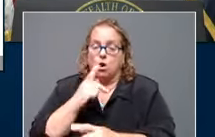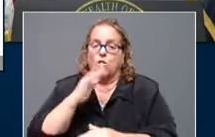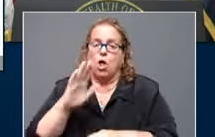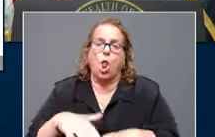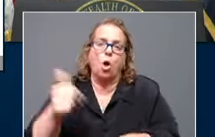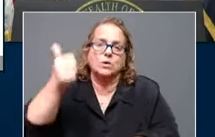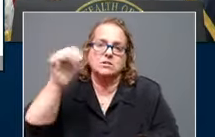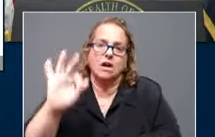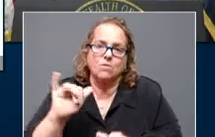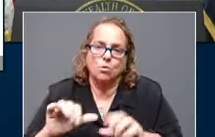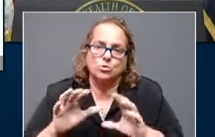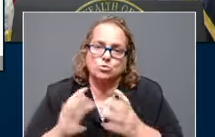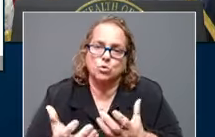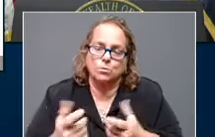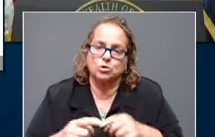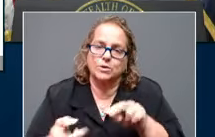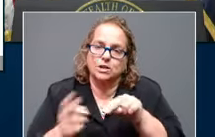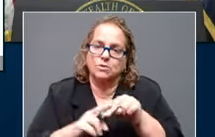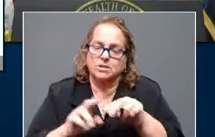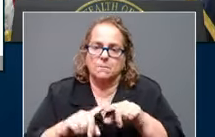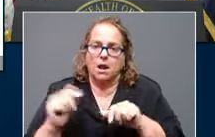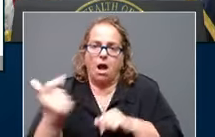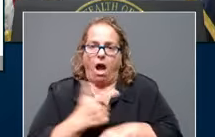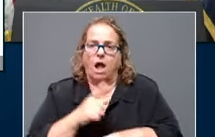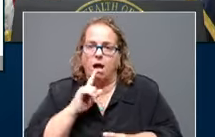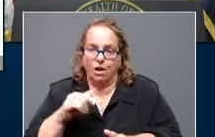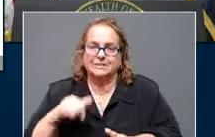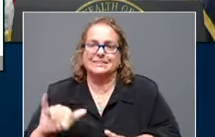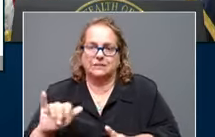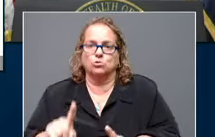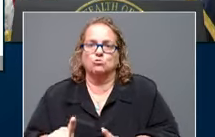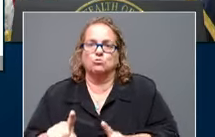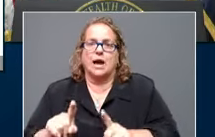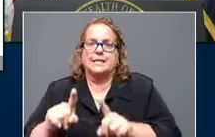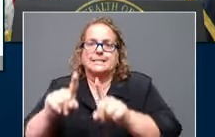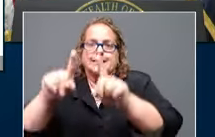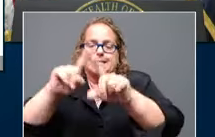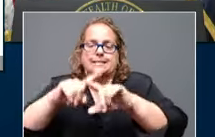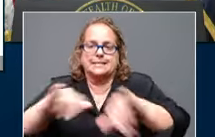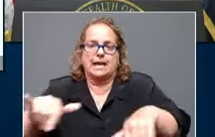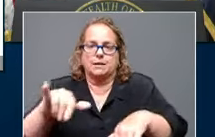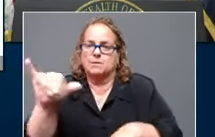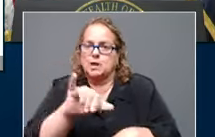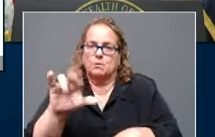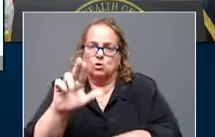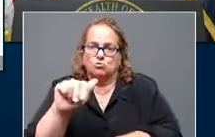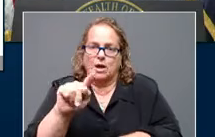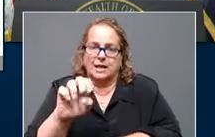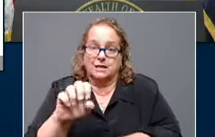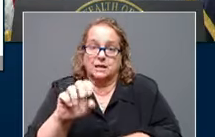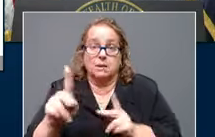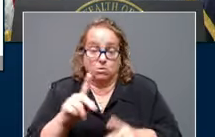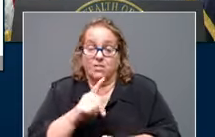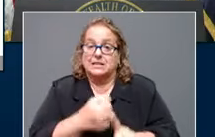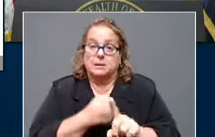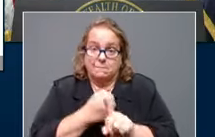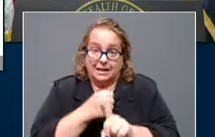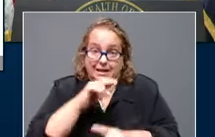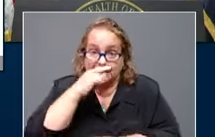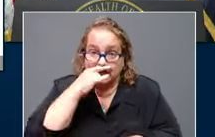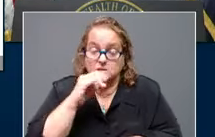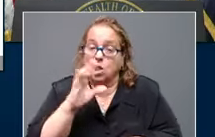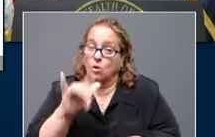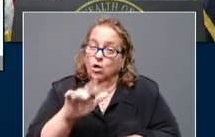one dose of vaccine, and there are more than 660,000 children under 12 in Kentucky who are not eligible